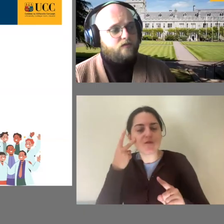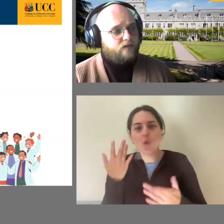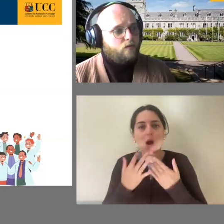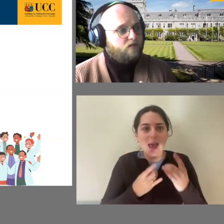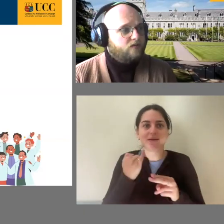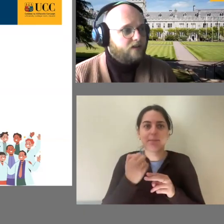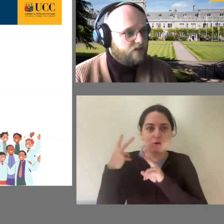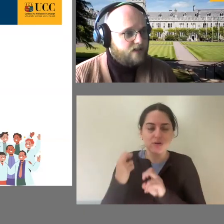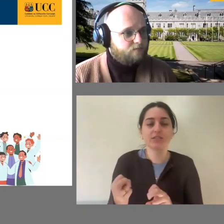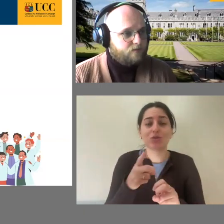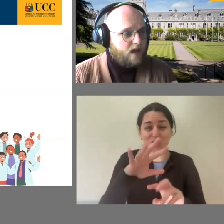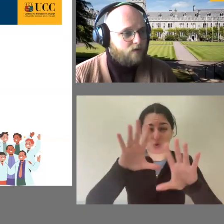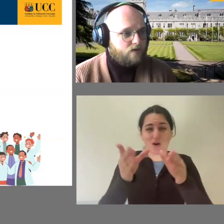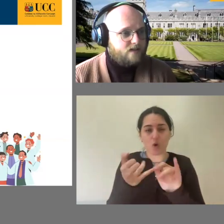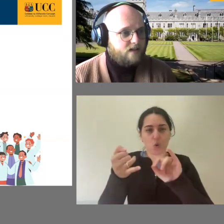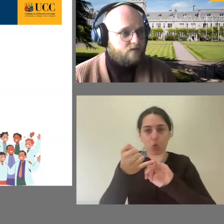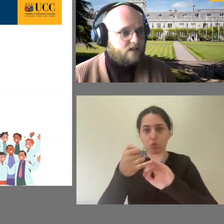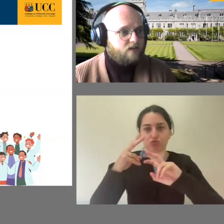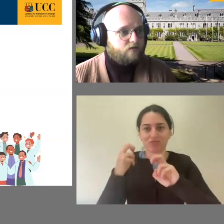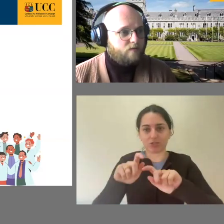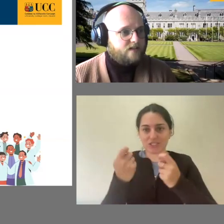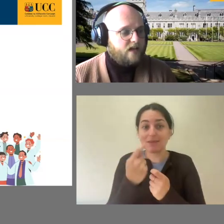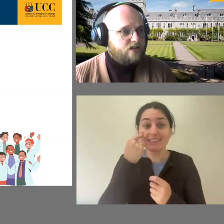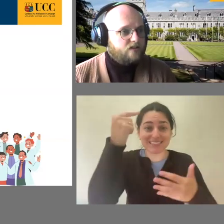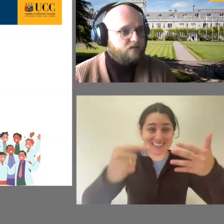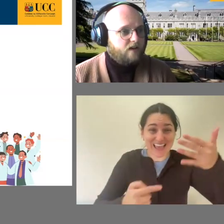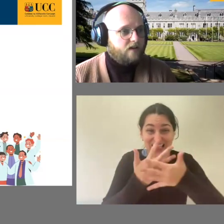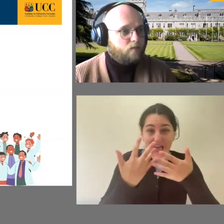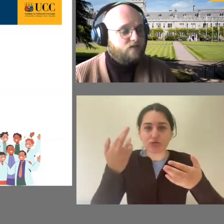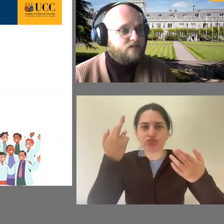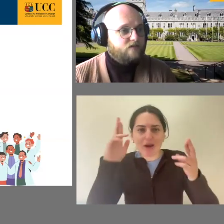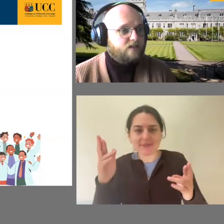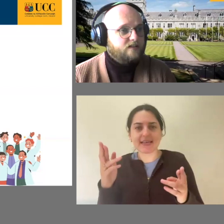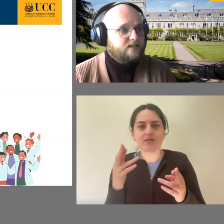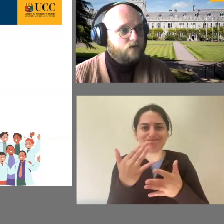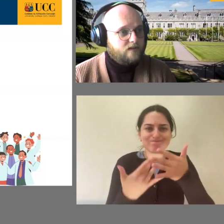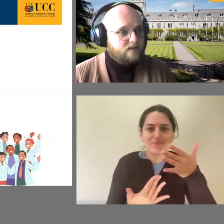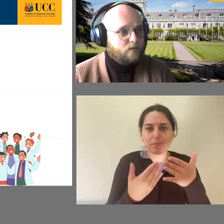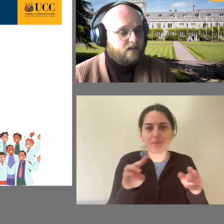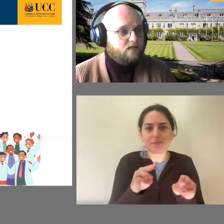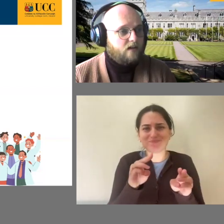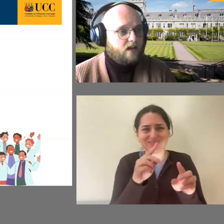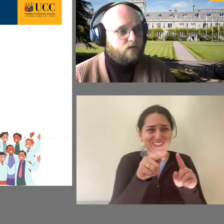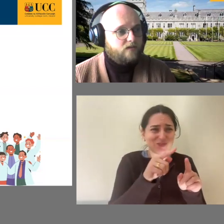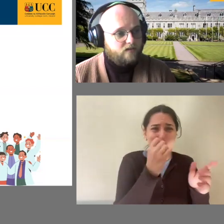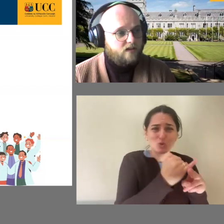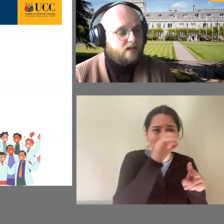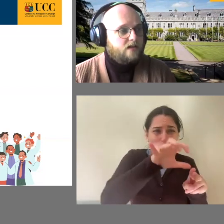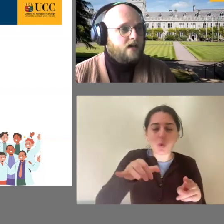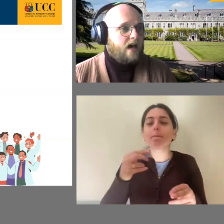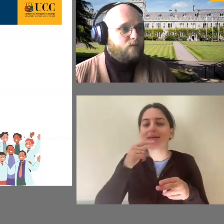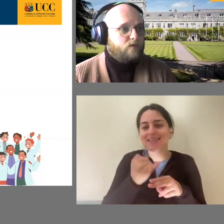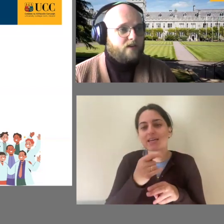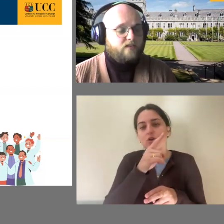this is just an overview of our research team. You can see there was a kind of representation of a number of different schools within